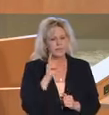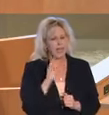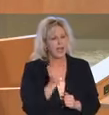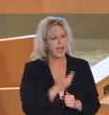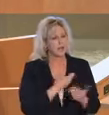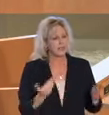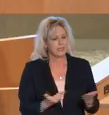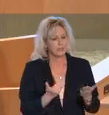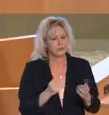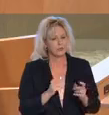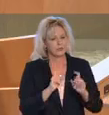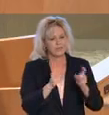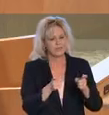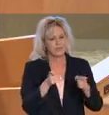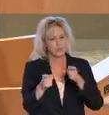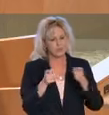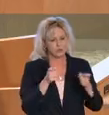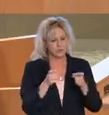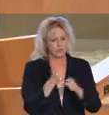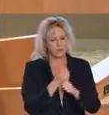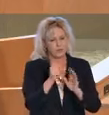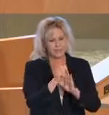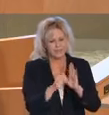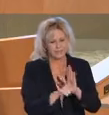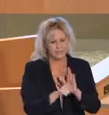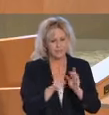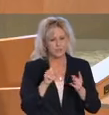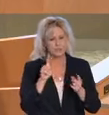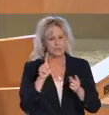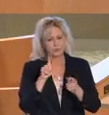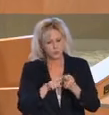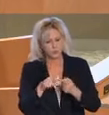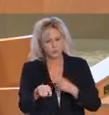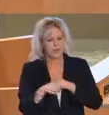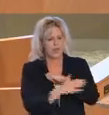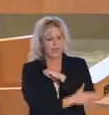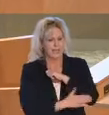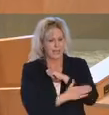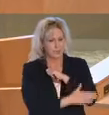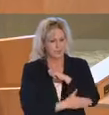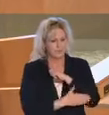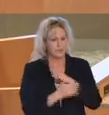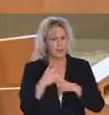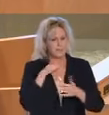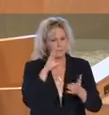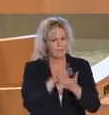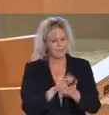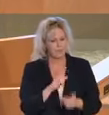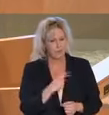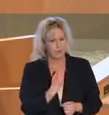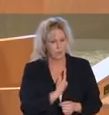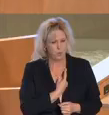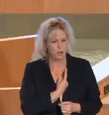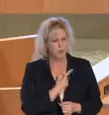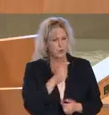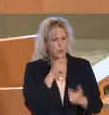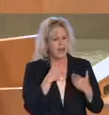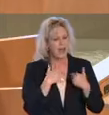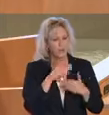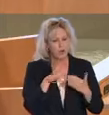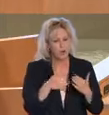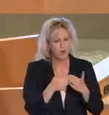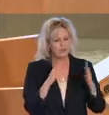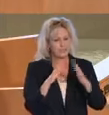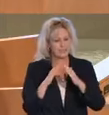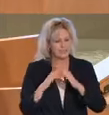to bring local control from the state to the county as well. We did I think we're the only county that has all of our